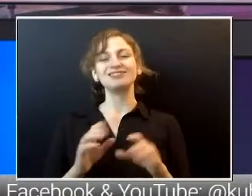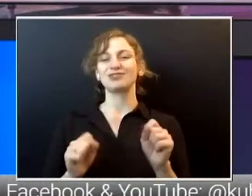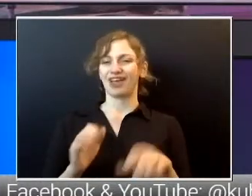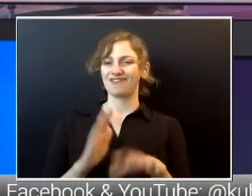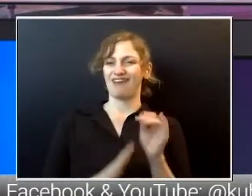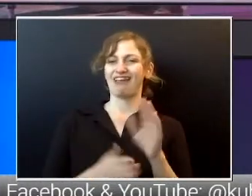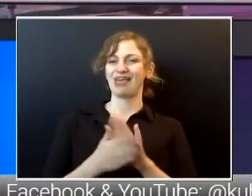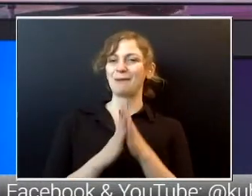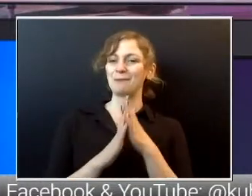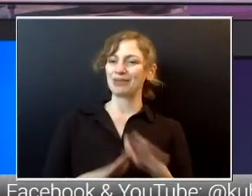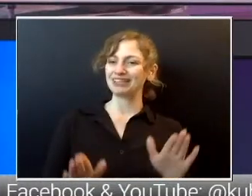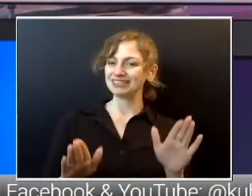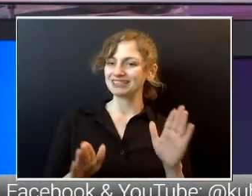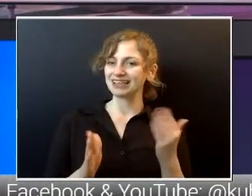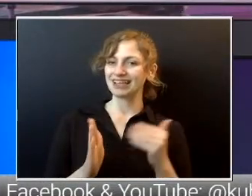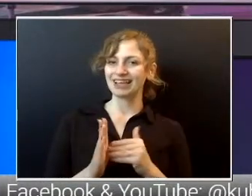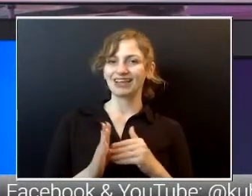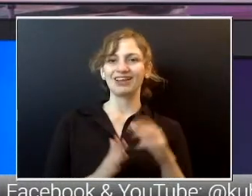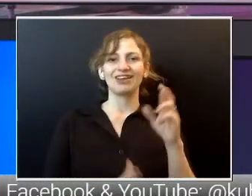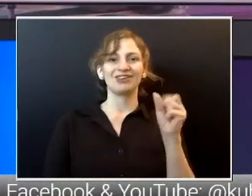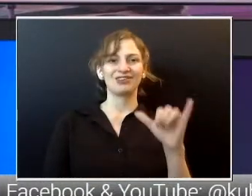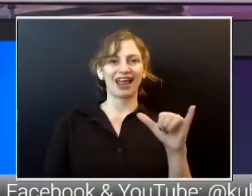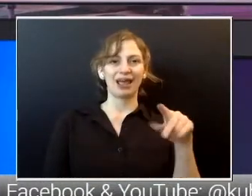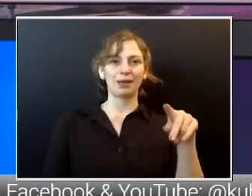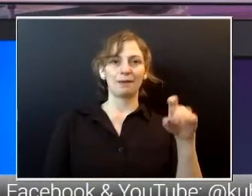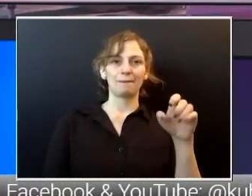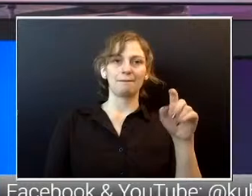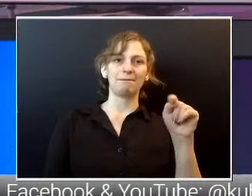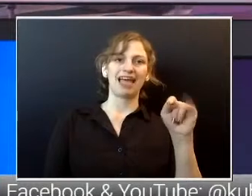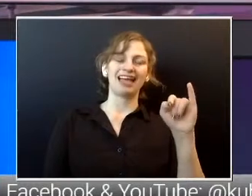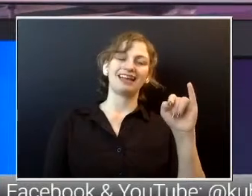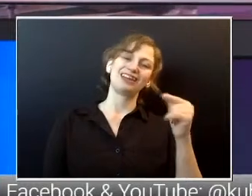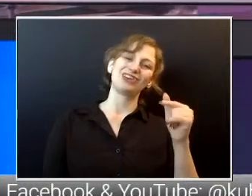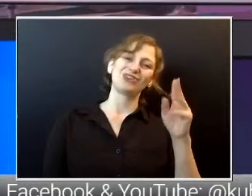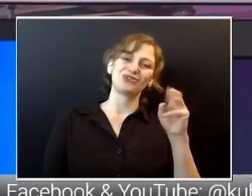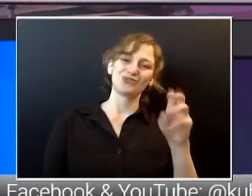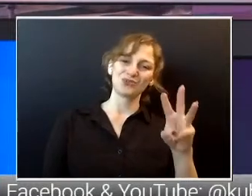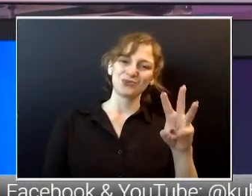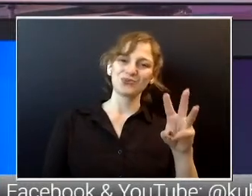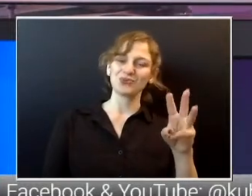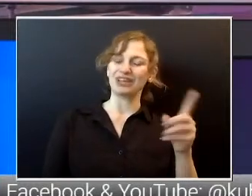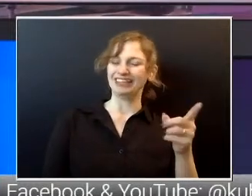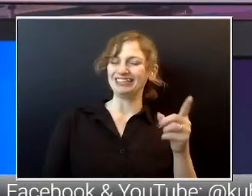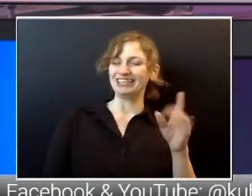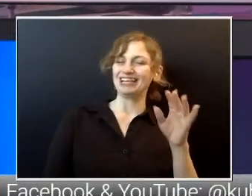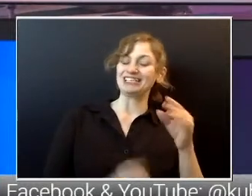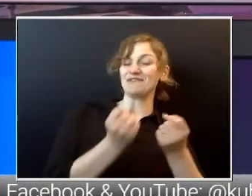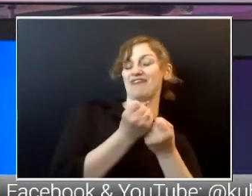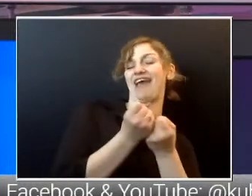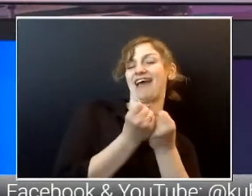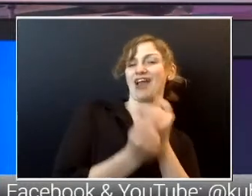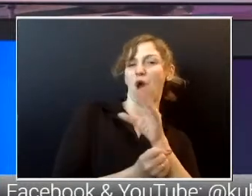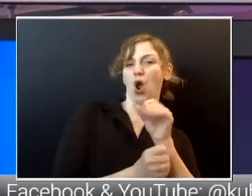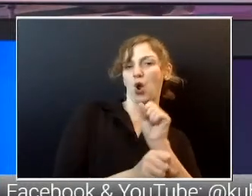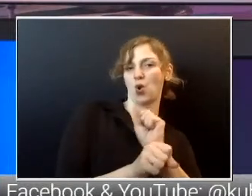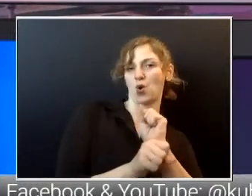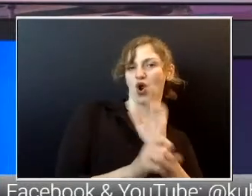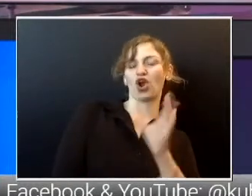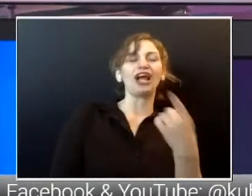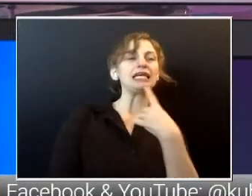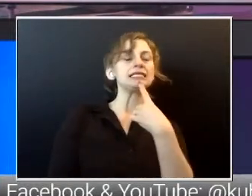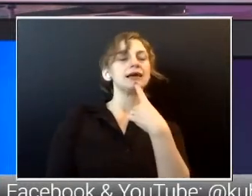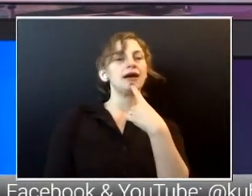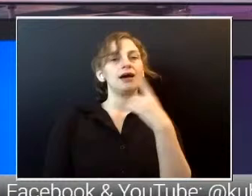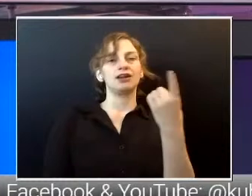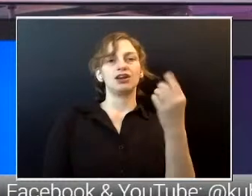Pettigrew. Does that sound familiar to you? Okay, yes, he's a fan. And a coworker, he says, Dr. Kramer is the best. I miss working with him.